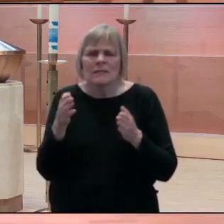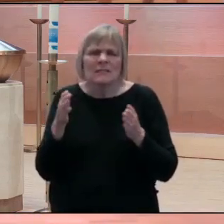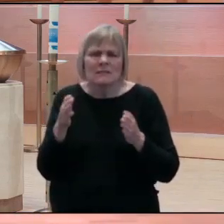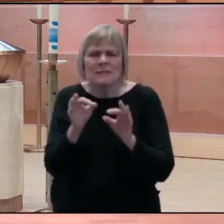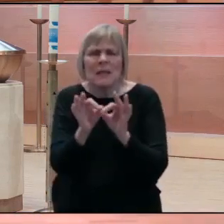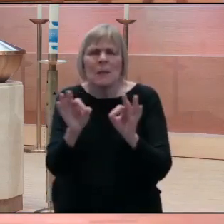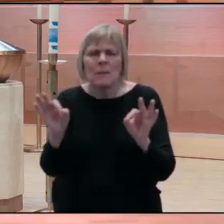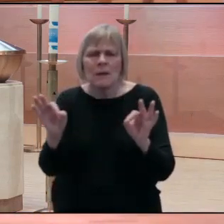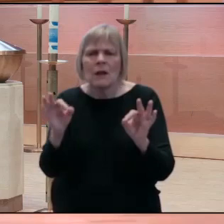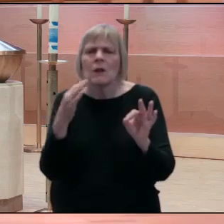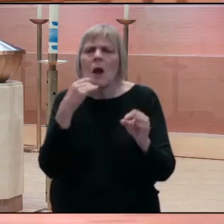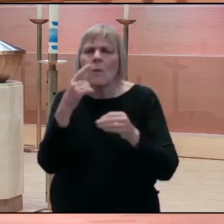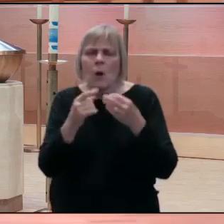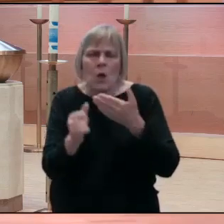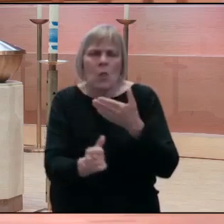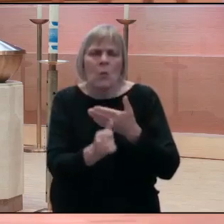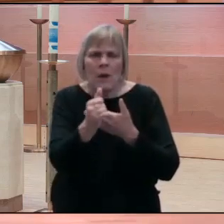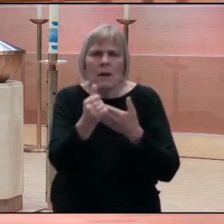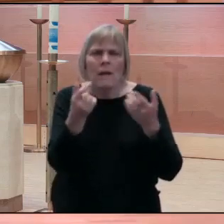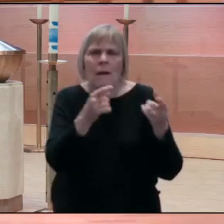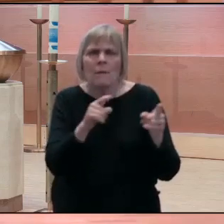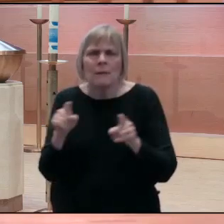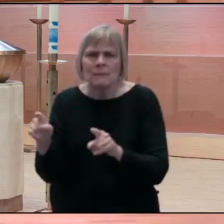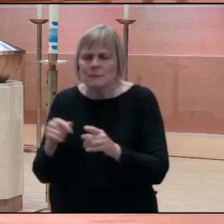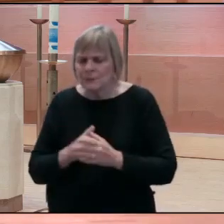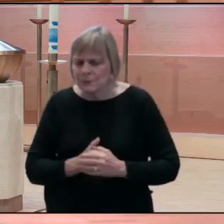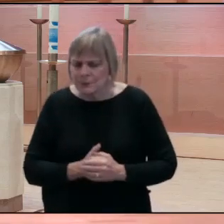he talks about a threat that is coming.